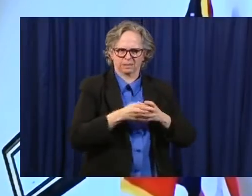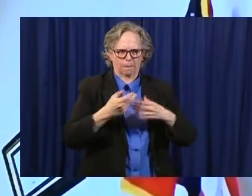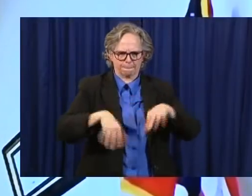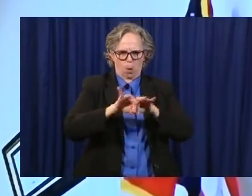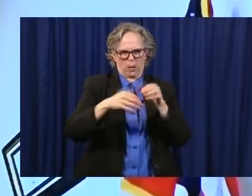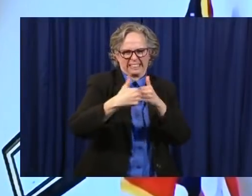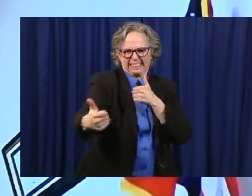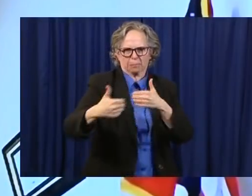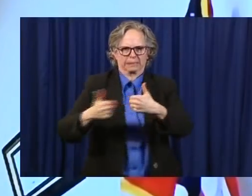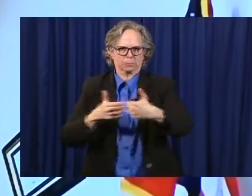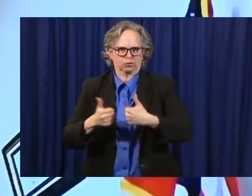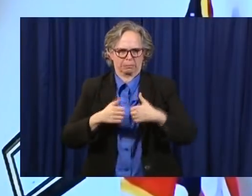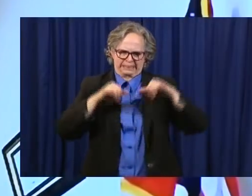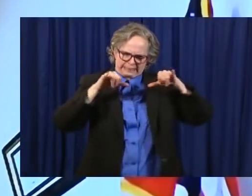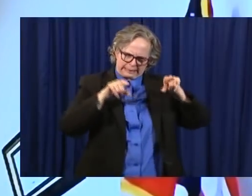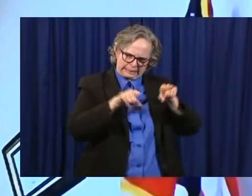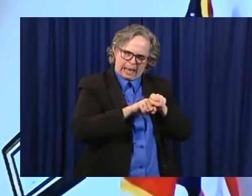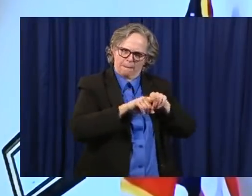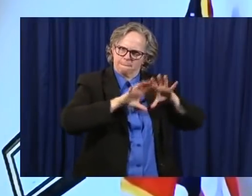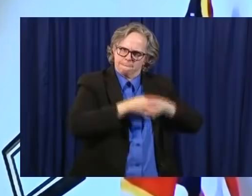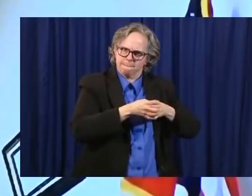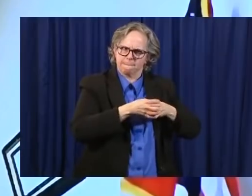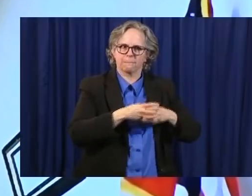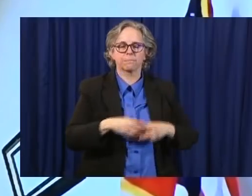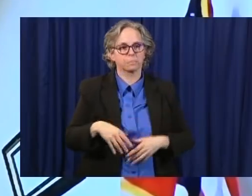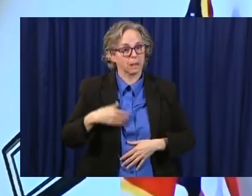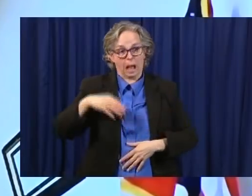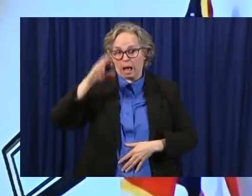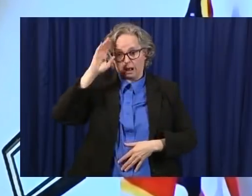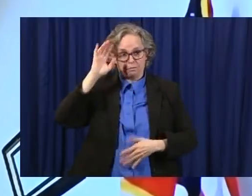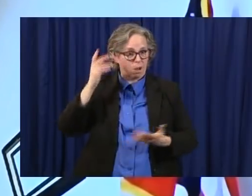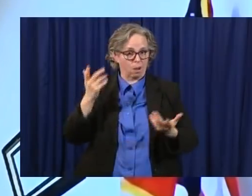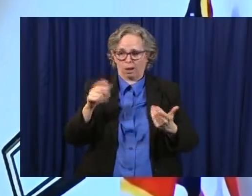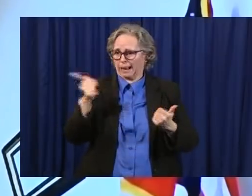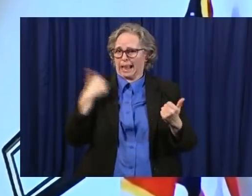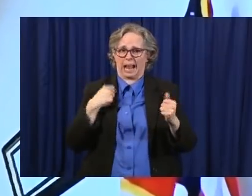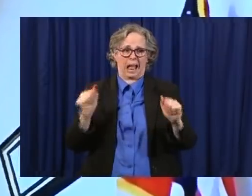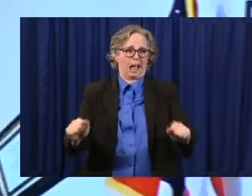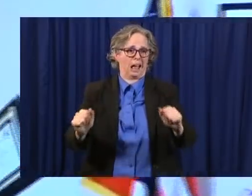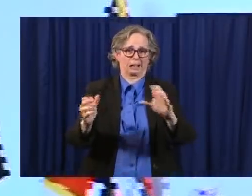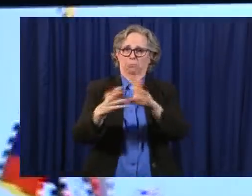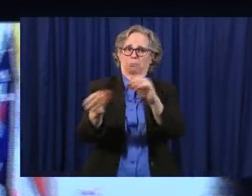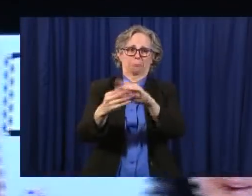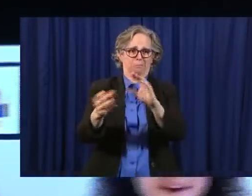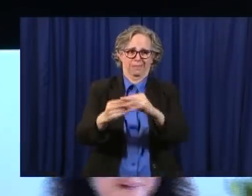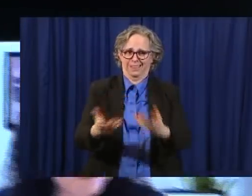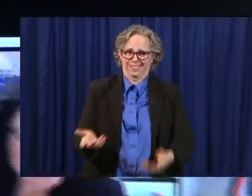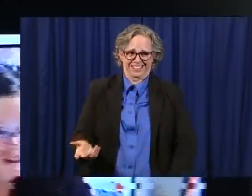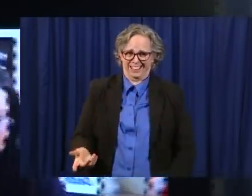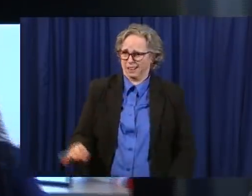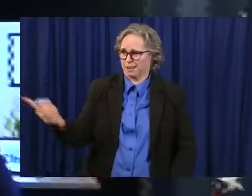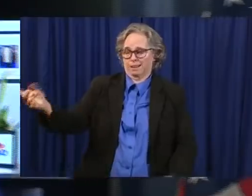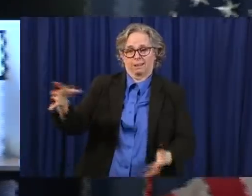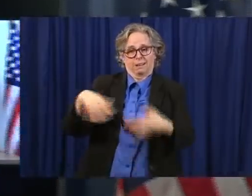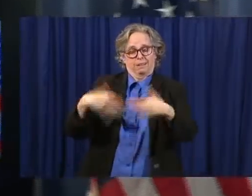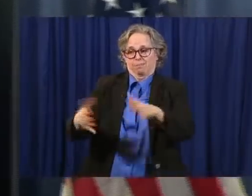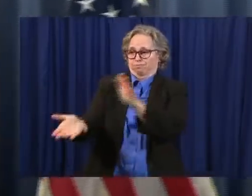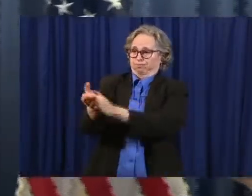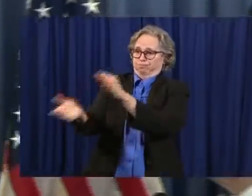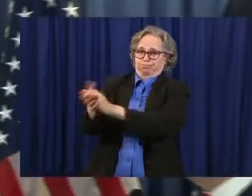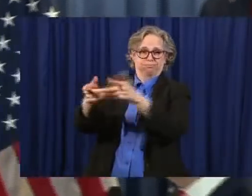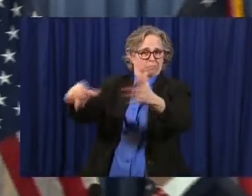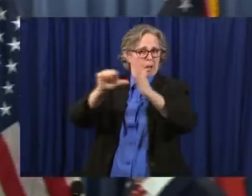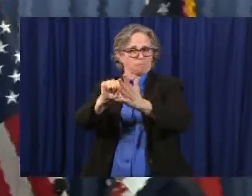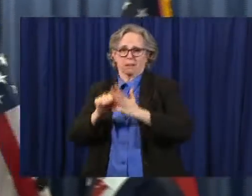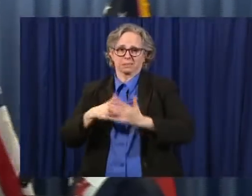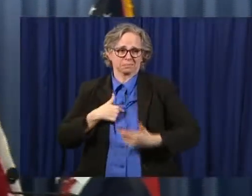So I don't know what else I can address, Director. You really have impressed. Thank you. I appreciate that. I